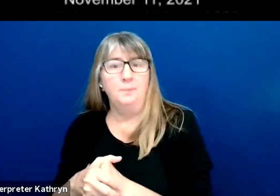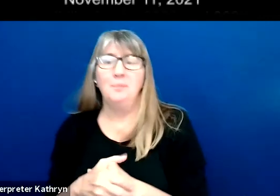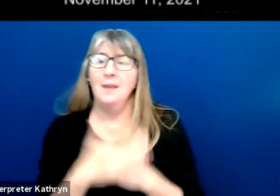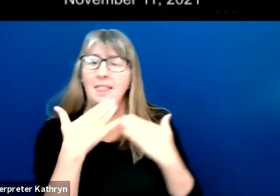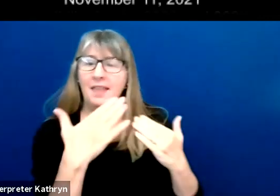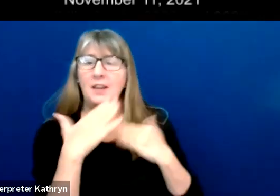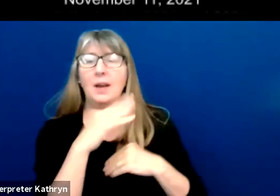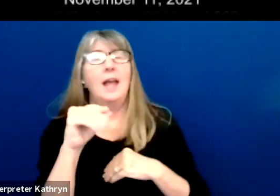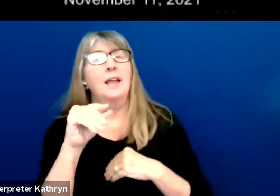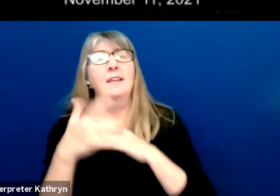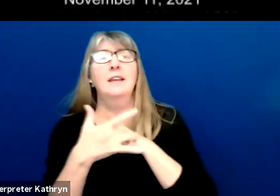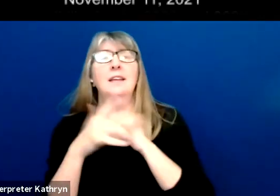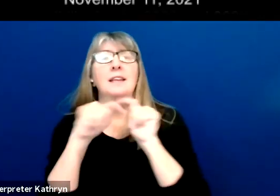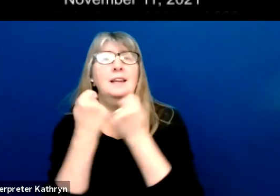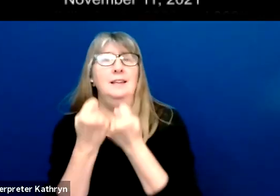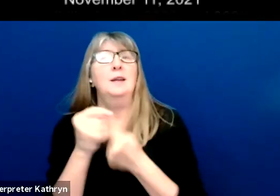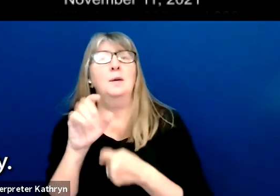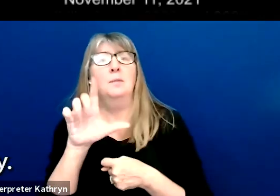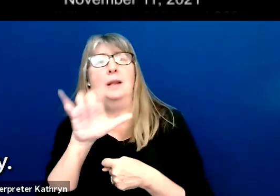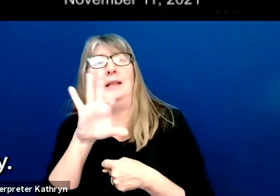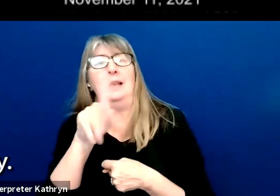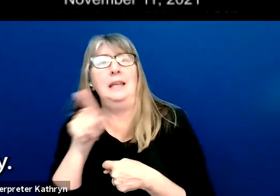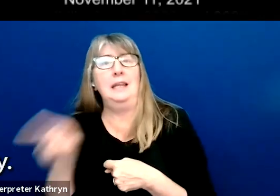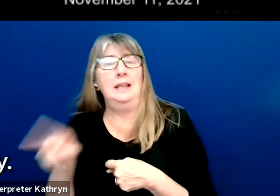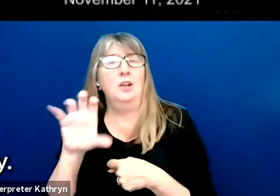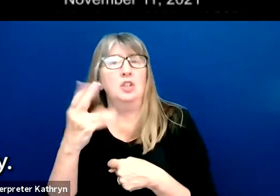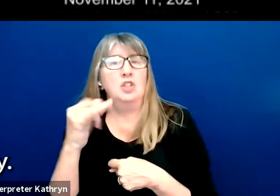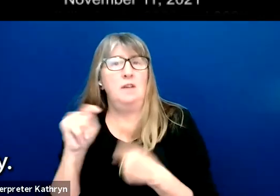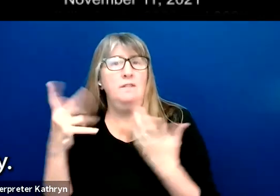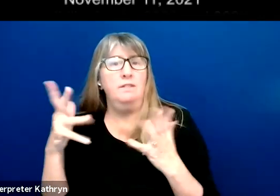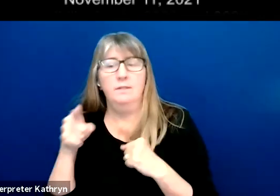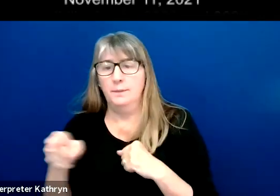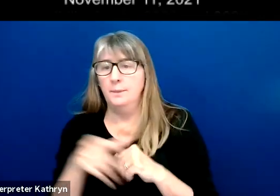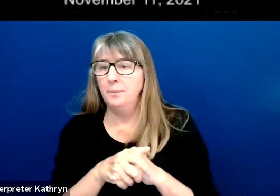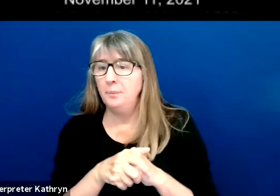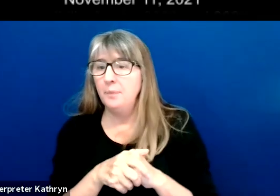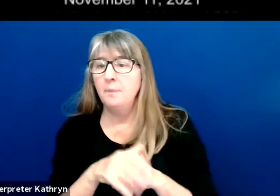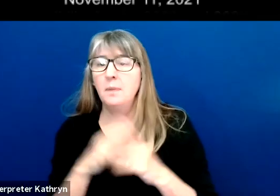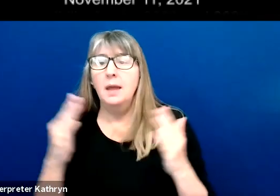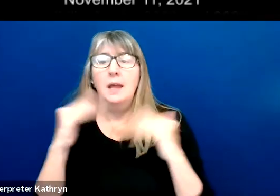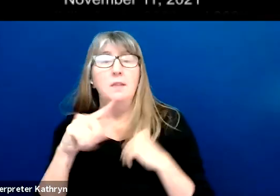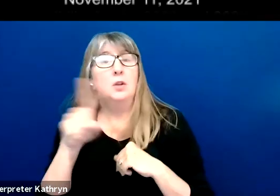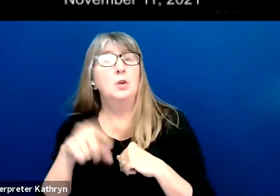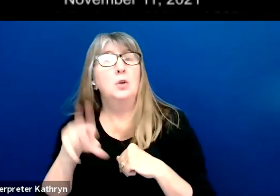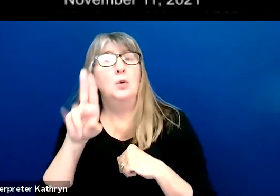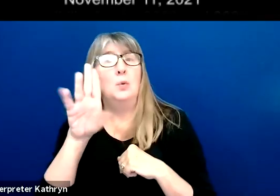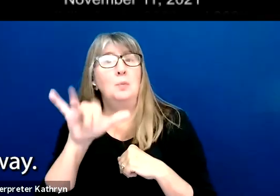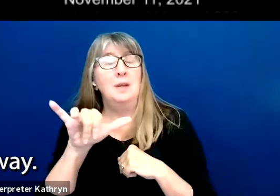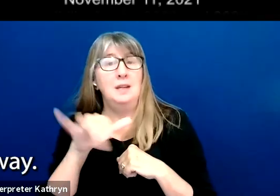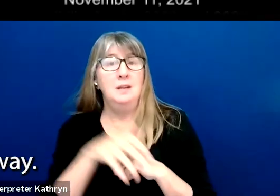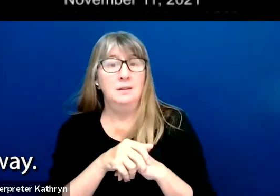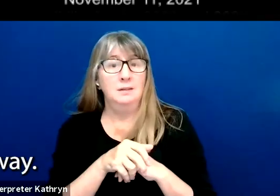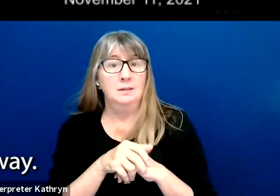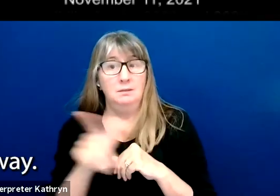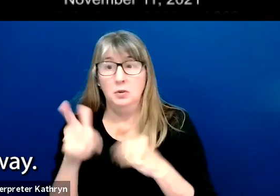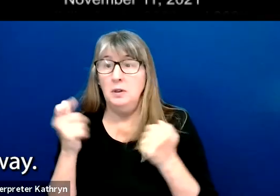link in the chat as well, so you can go check it out there. Next up, I see a raised hand from Zuby. So Zuby, if you'd like, I've just enabled your audio access, so you